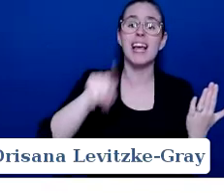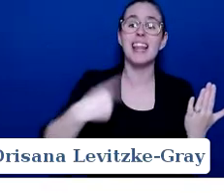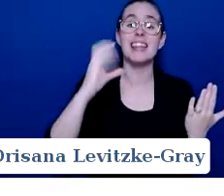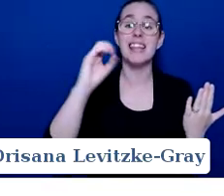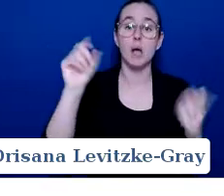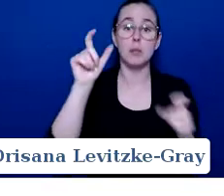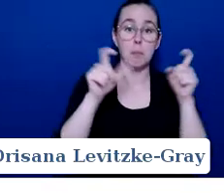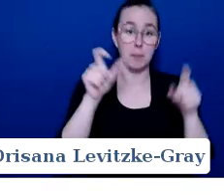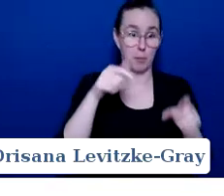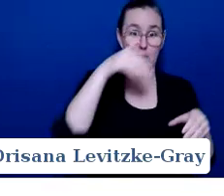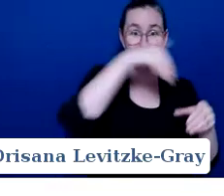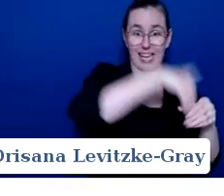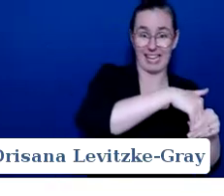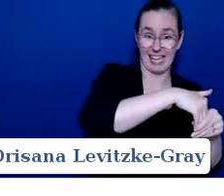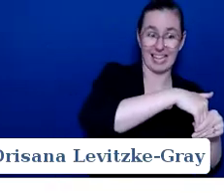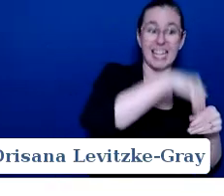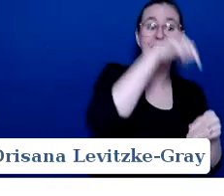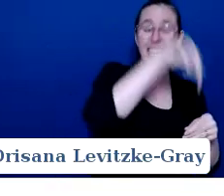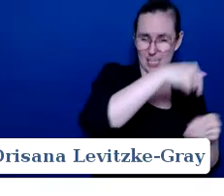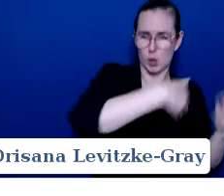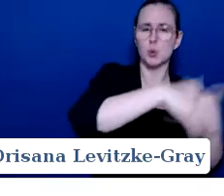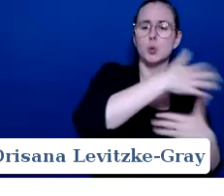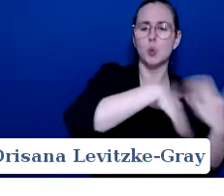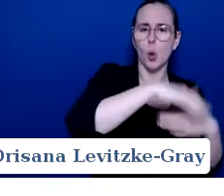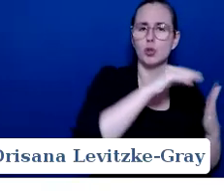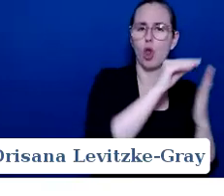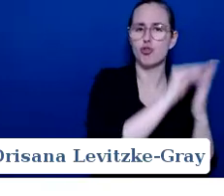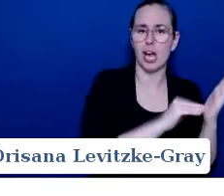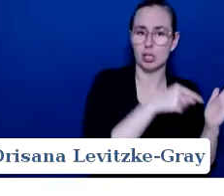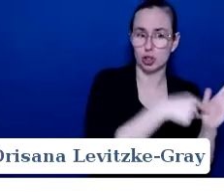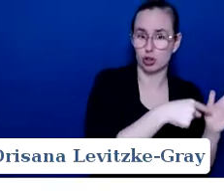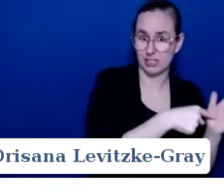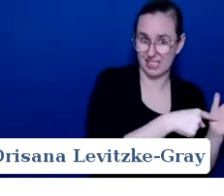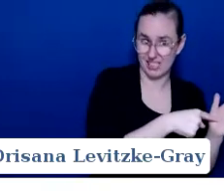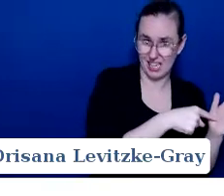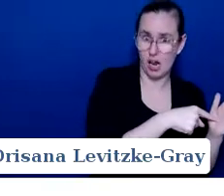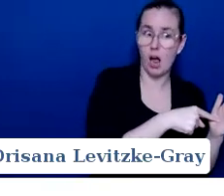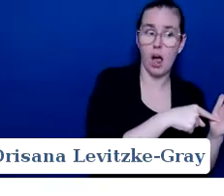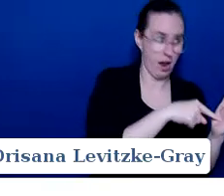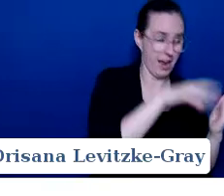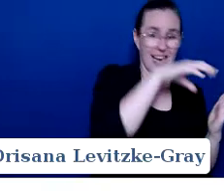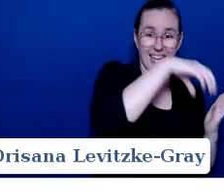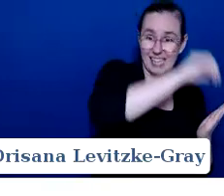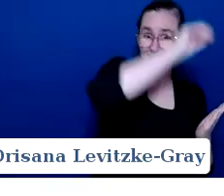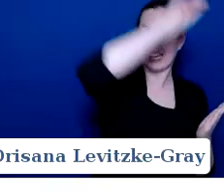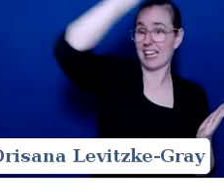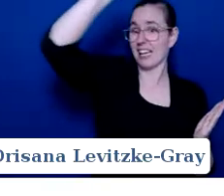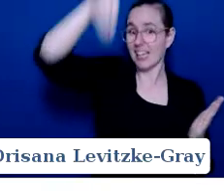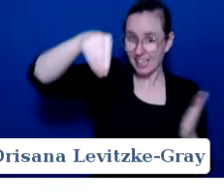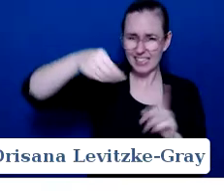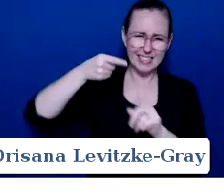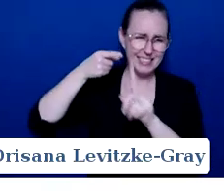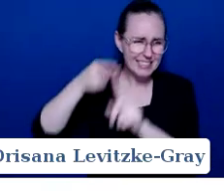didn't start yet to work on the disability registry, but the social registry can be used as a good entry